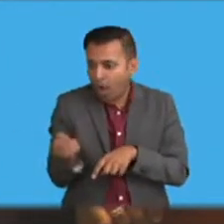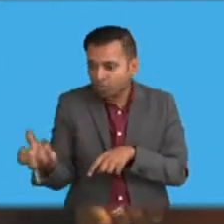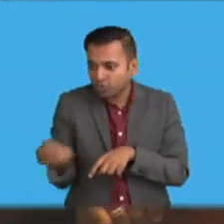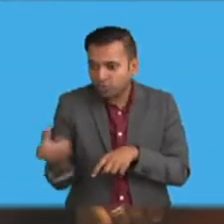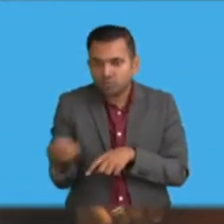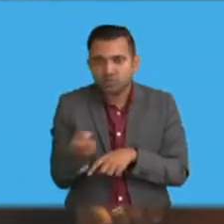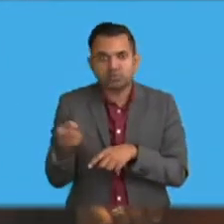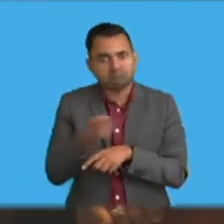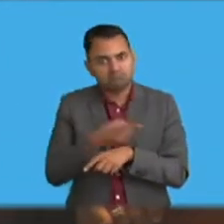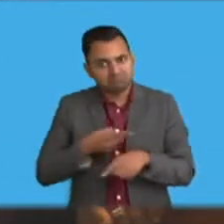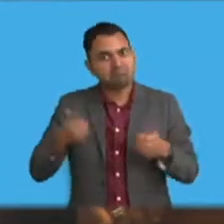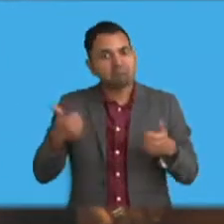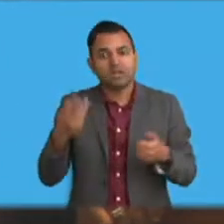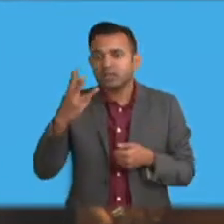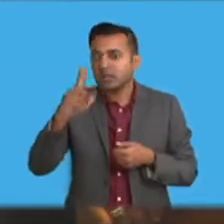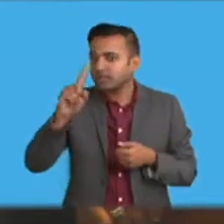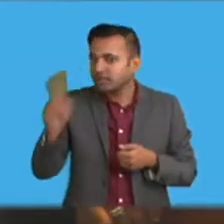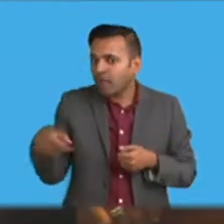is